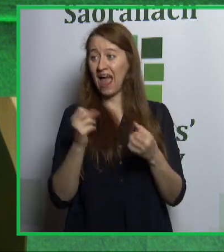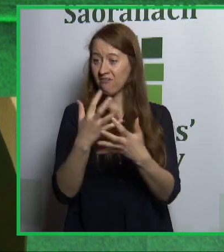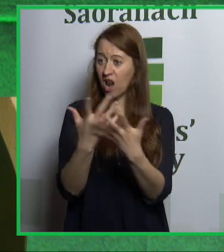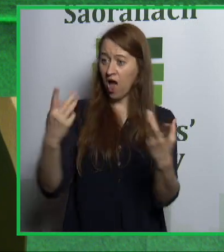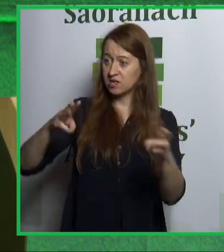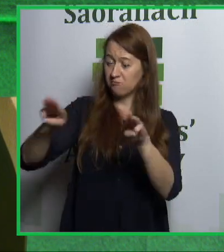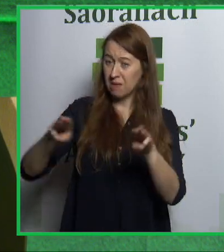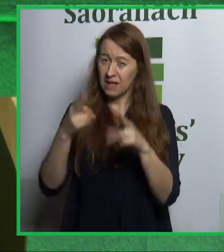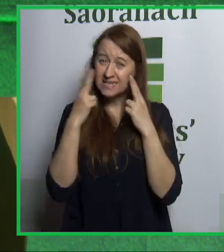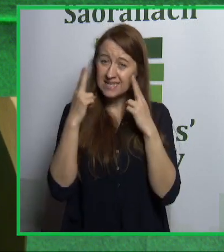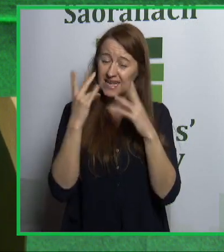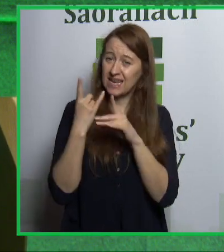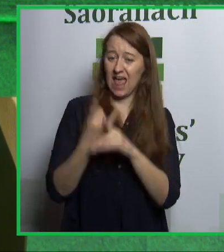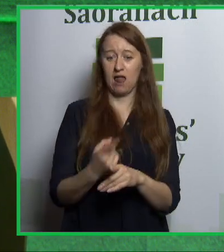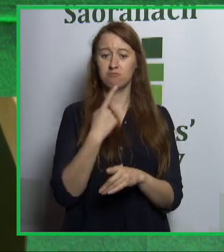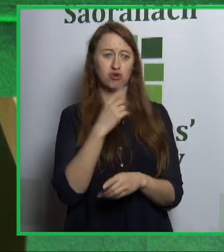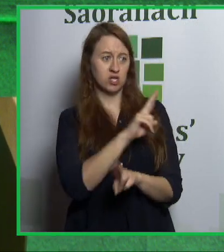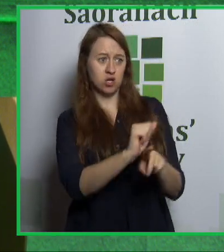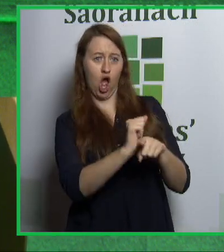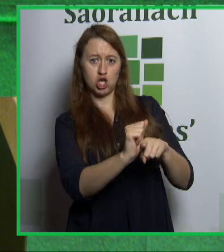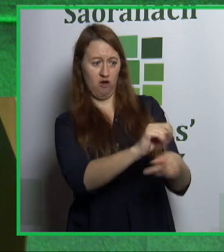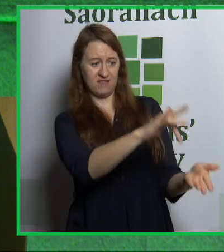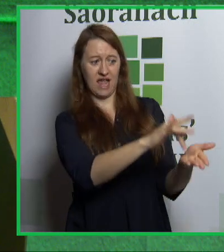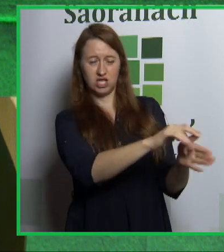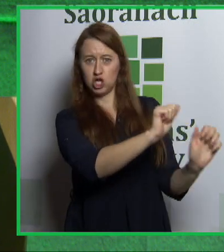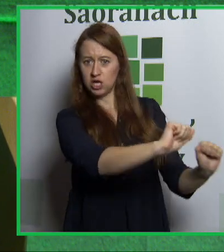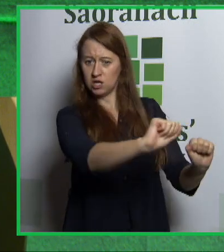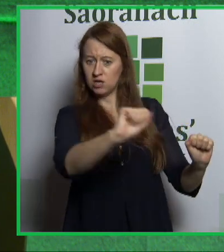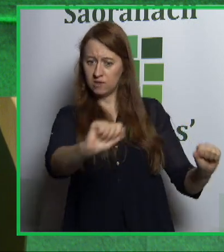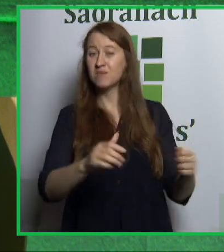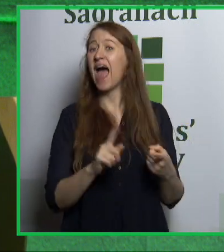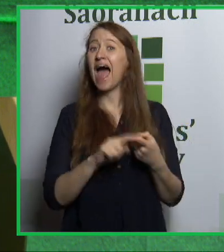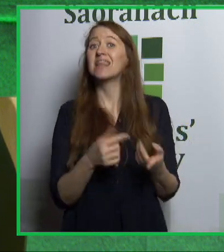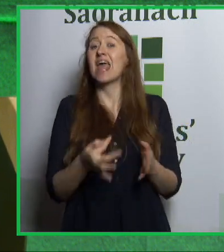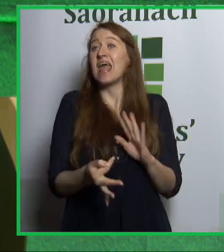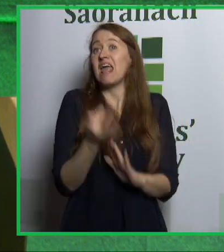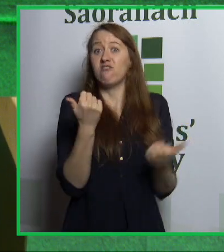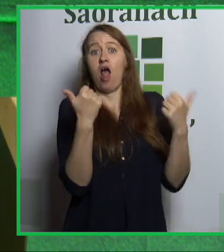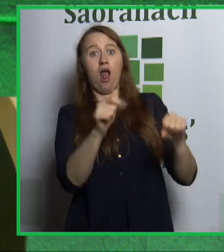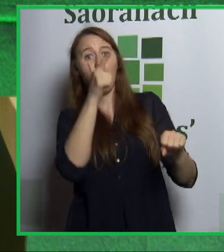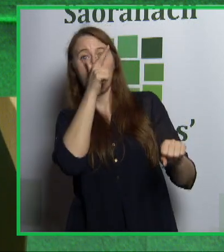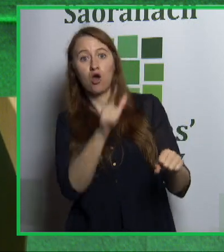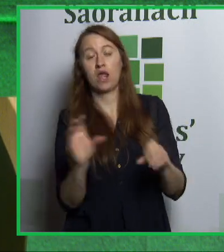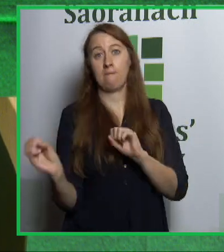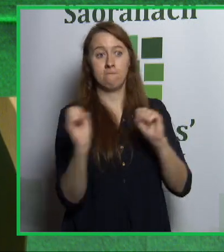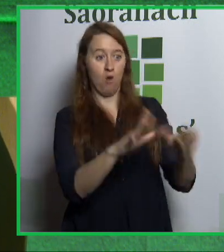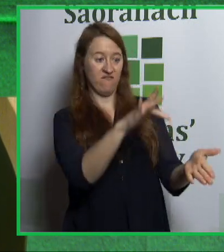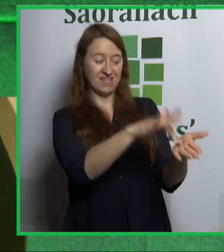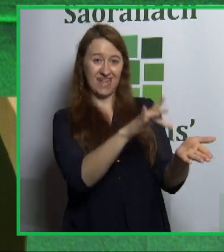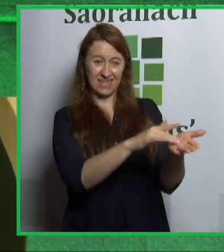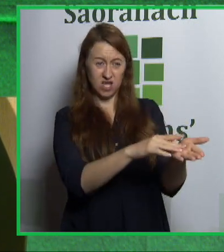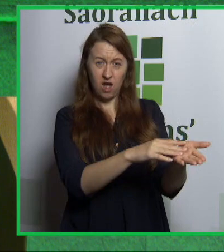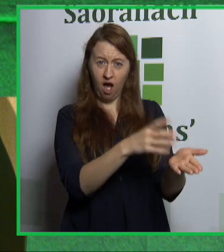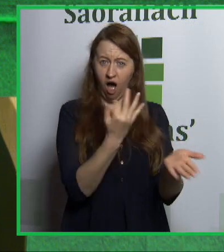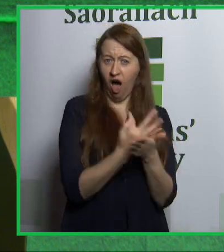two slips, I've seen it, like, and even heard about other places and stuff, they're getting thrown out, and I'm after seeing a lot of people dying over